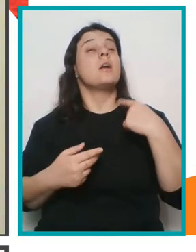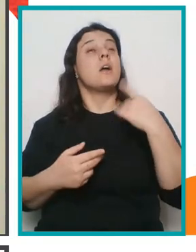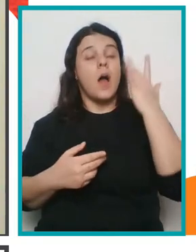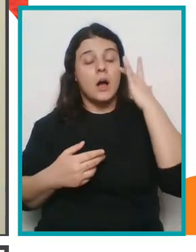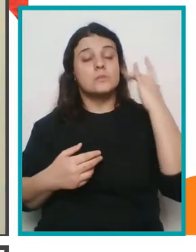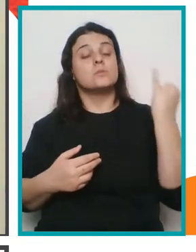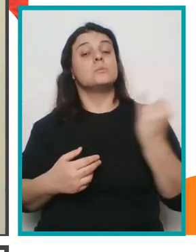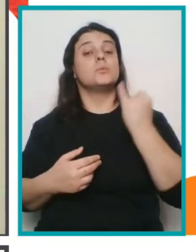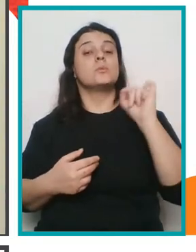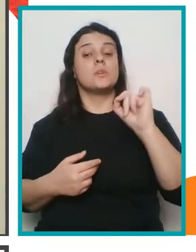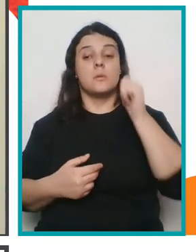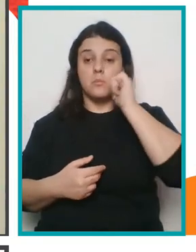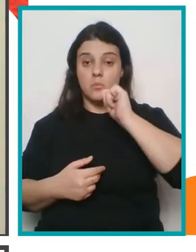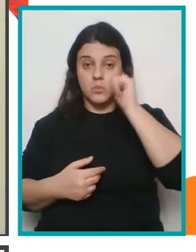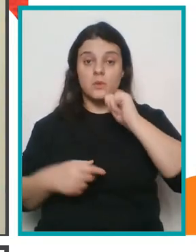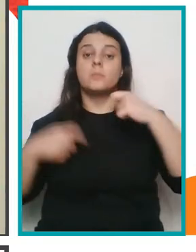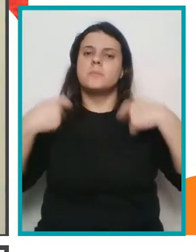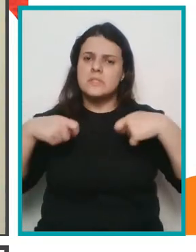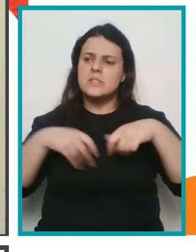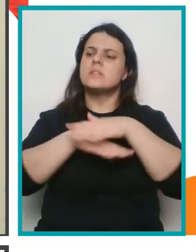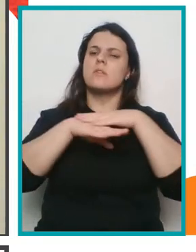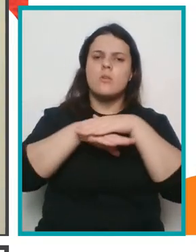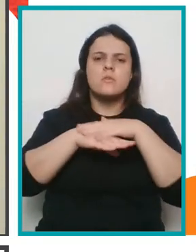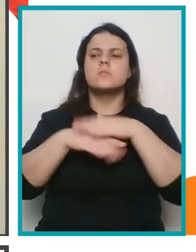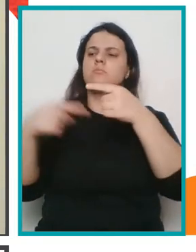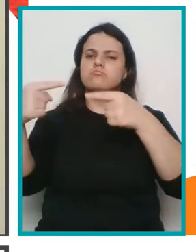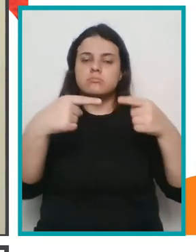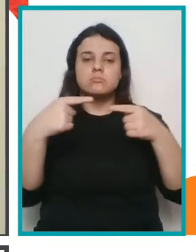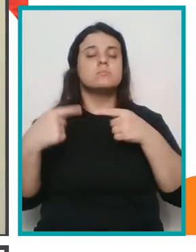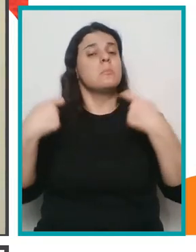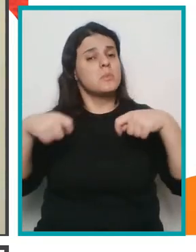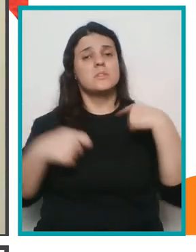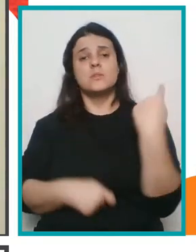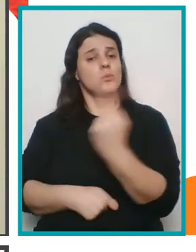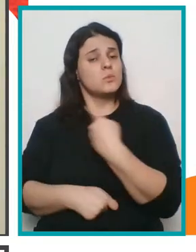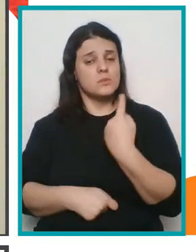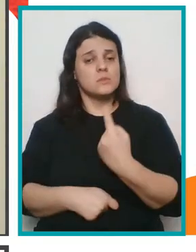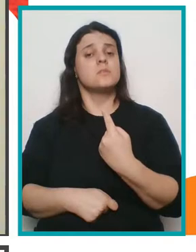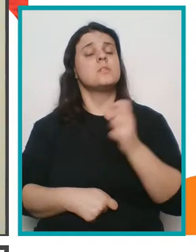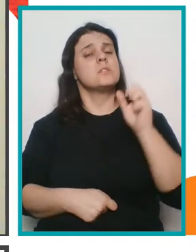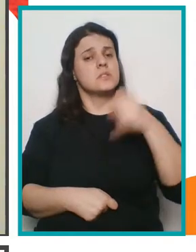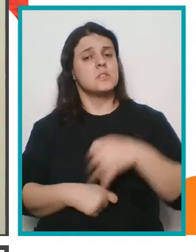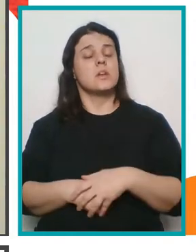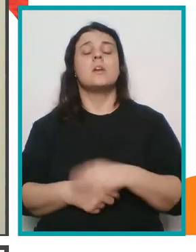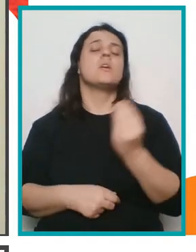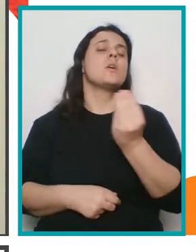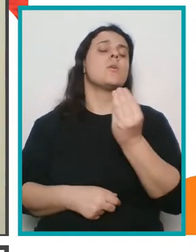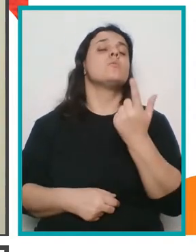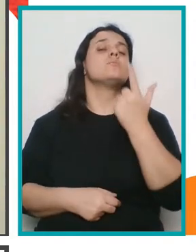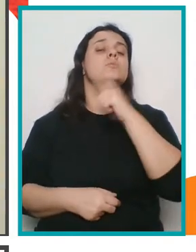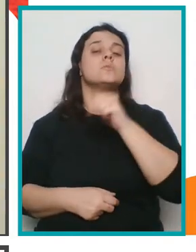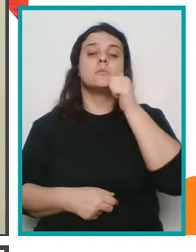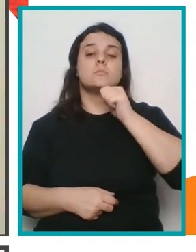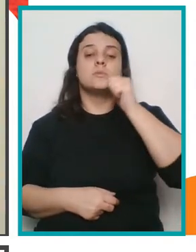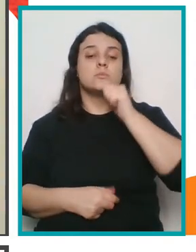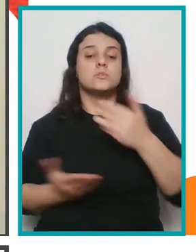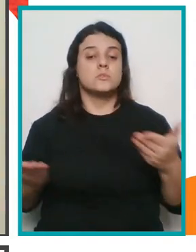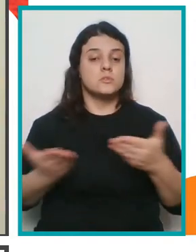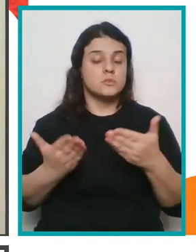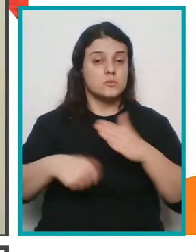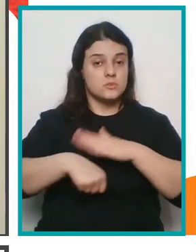voices, especially those who are speaking up, bringing them to conversations, bringing them into